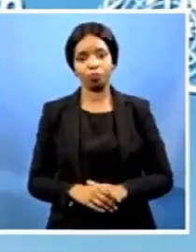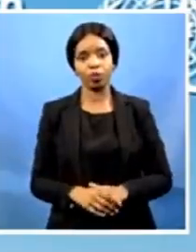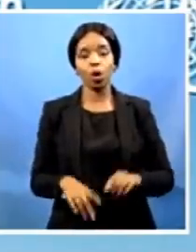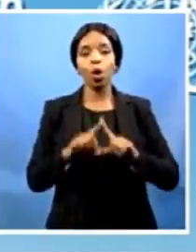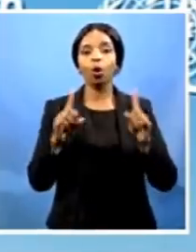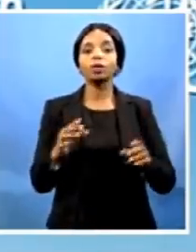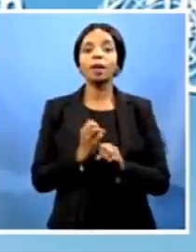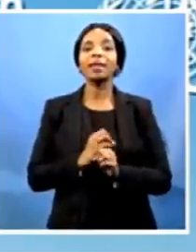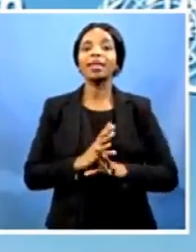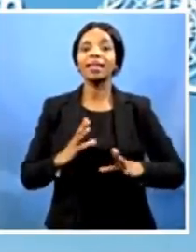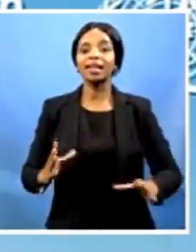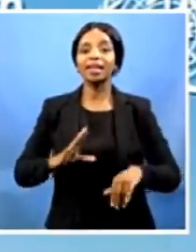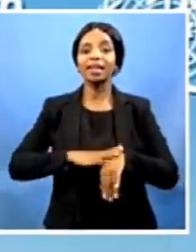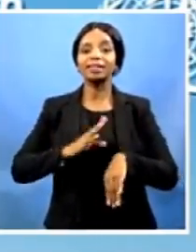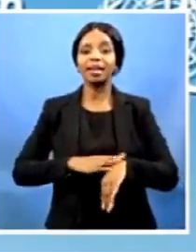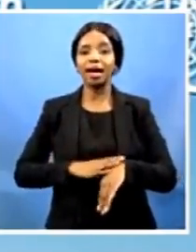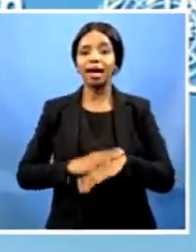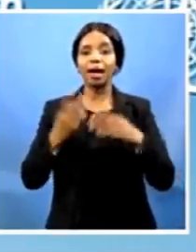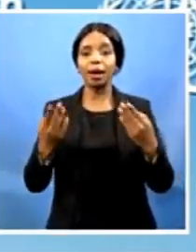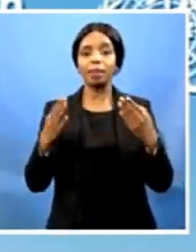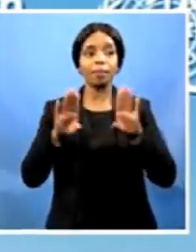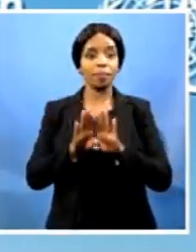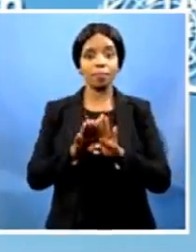the backbone of the response in all countries.